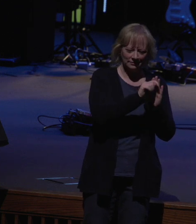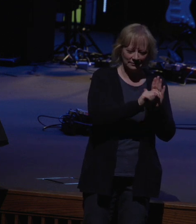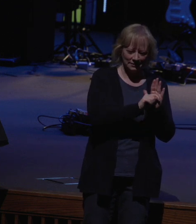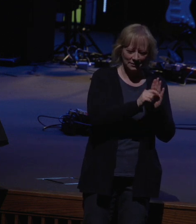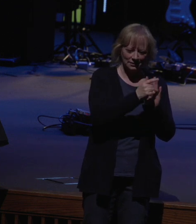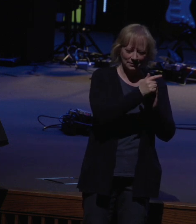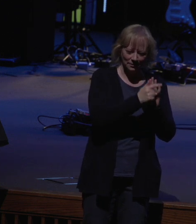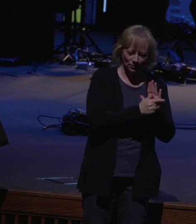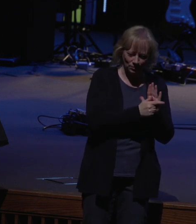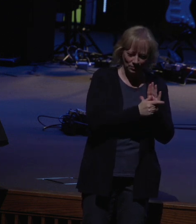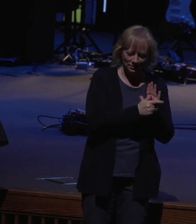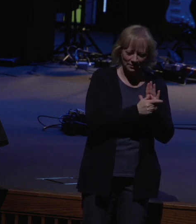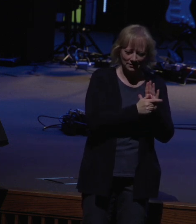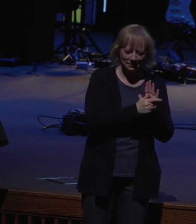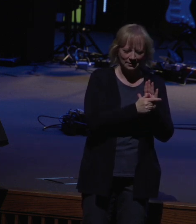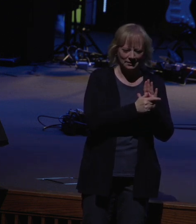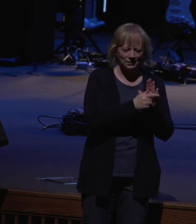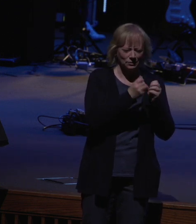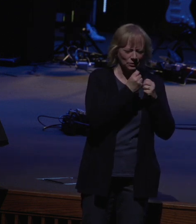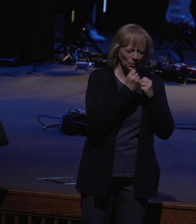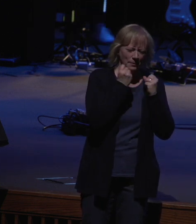to keep track of.